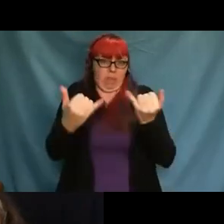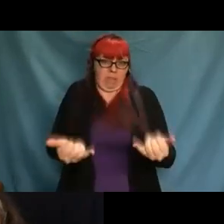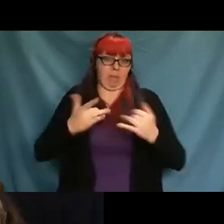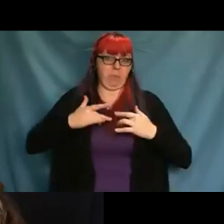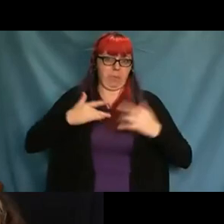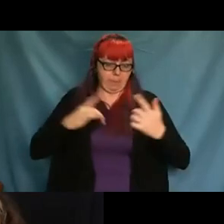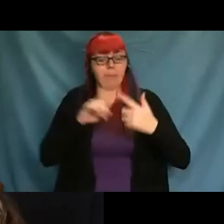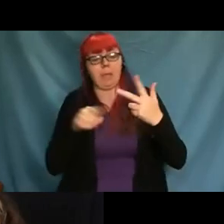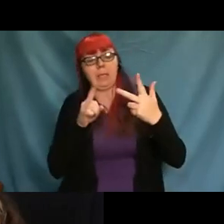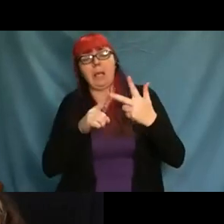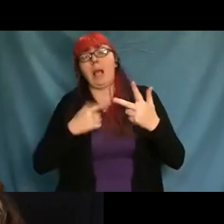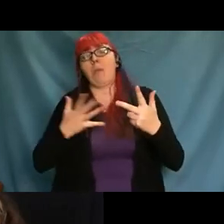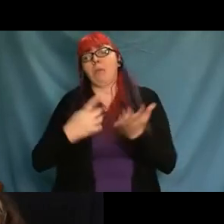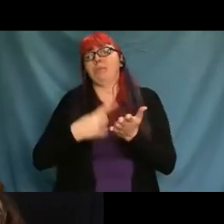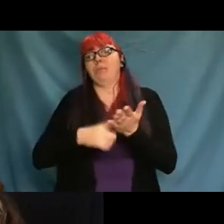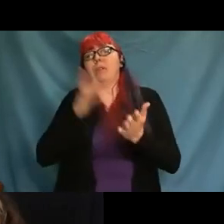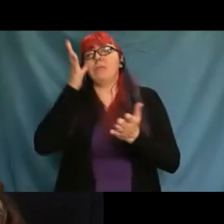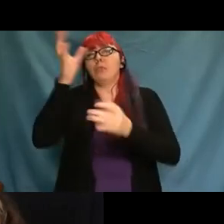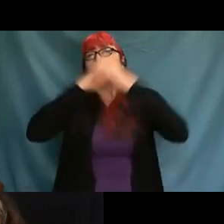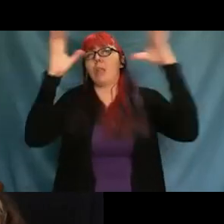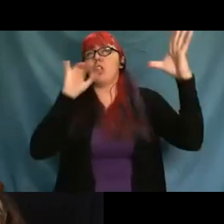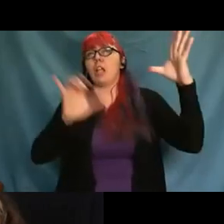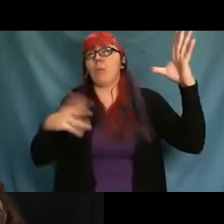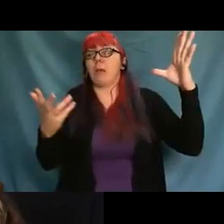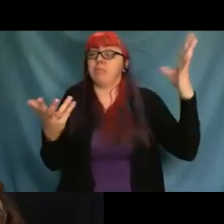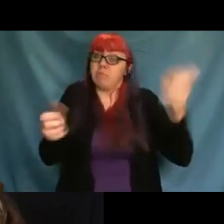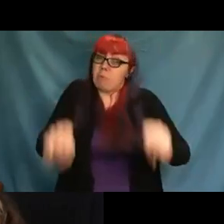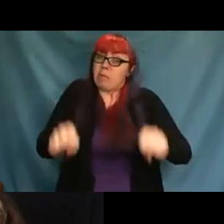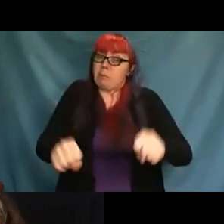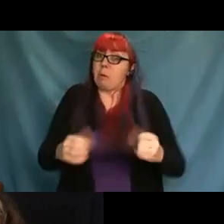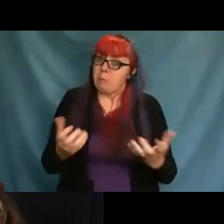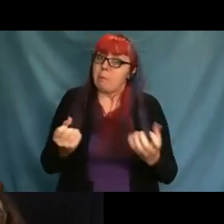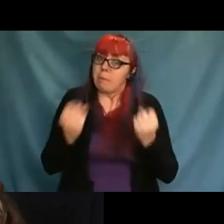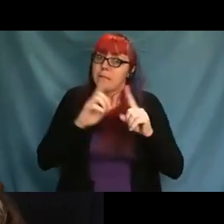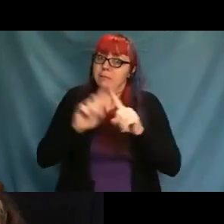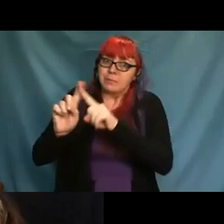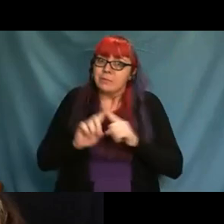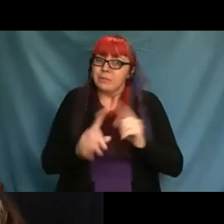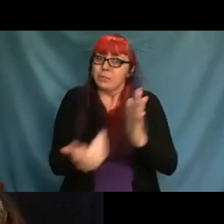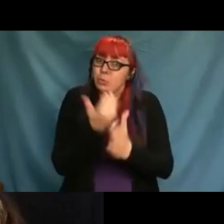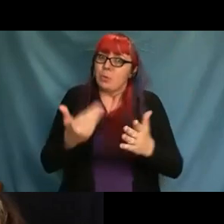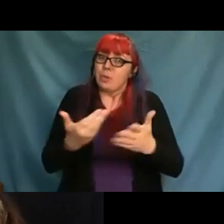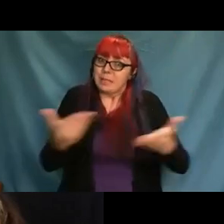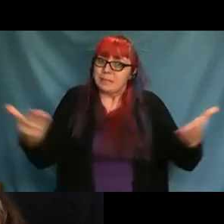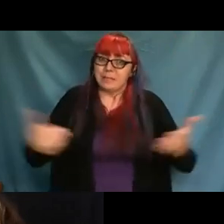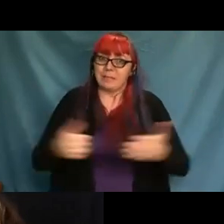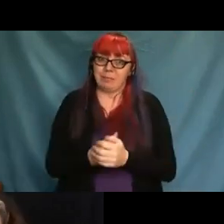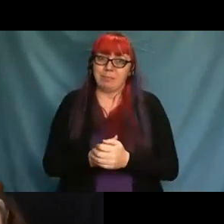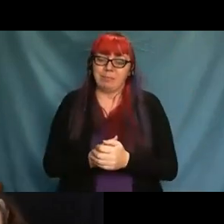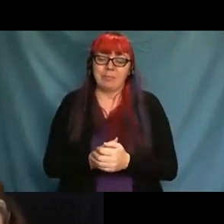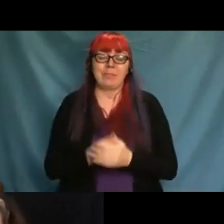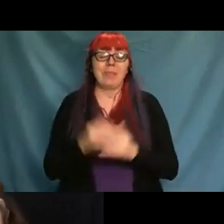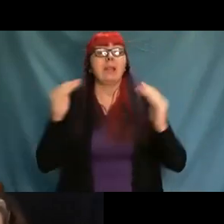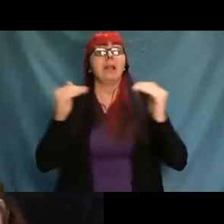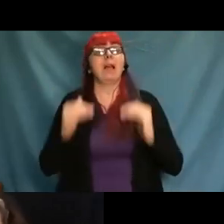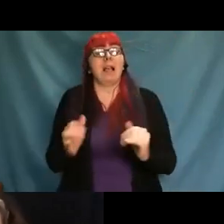think this future is going to bring. Finally, because this whole presentation, within the presentation, we talk a lot about Google,